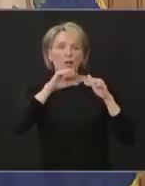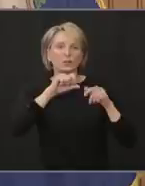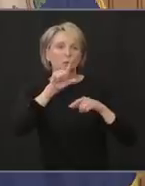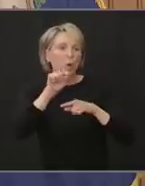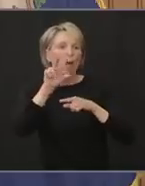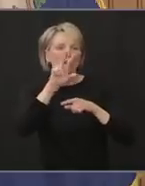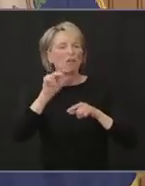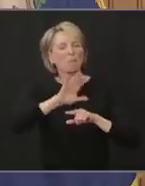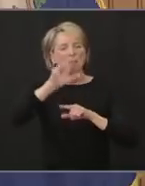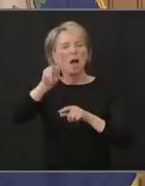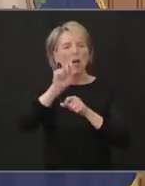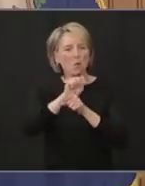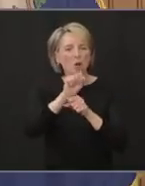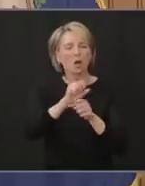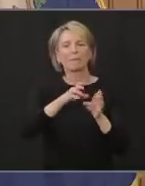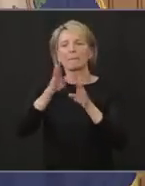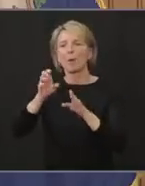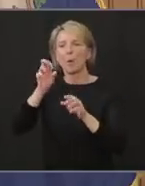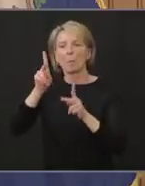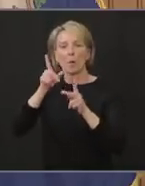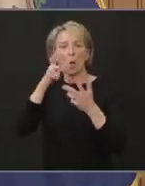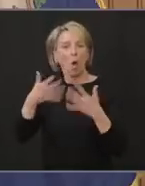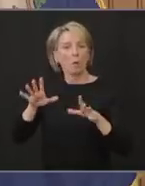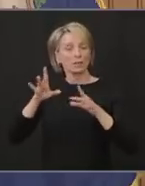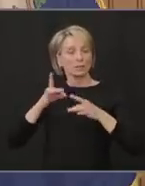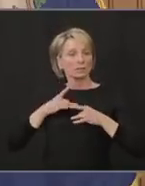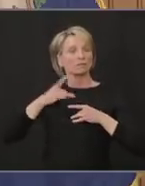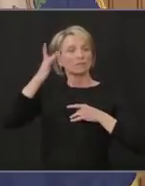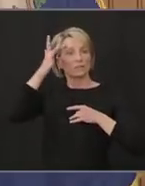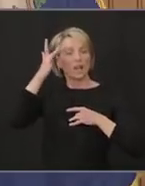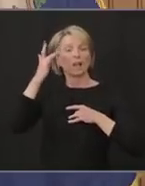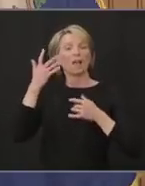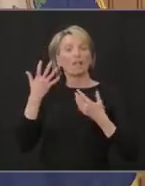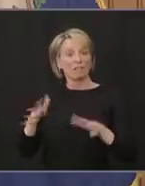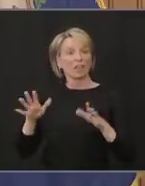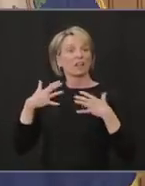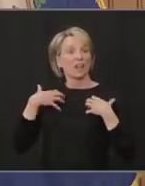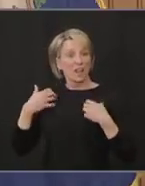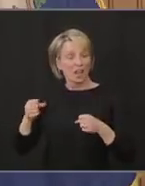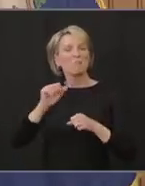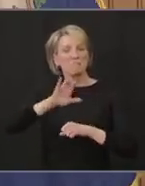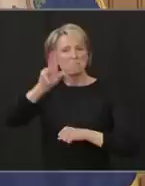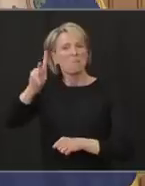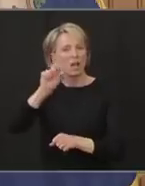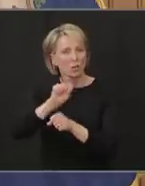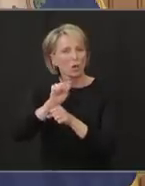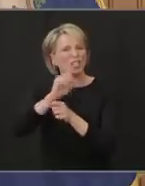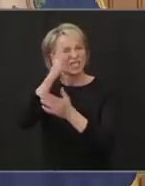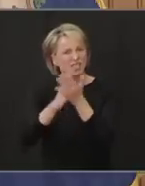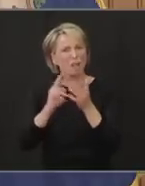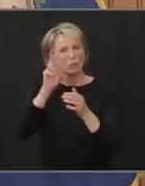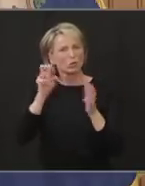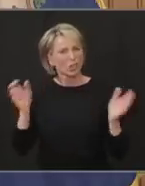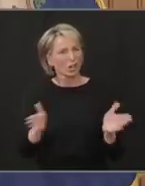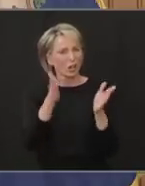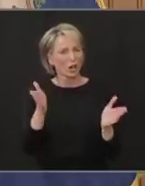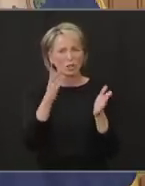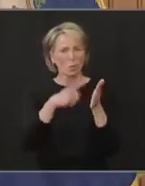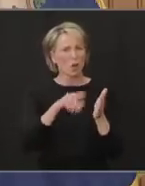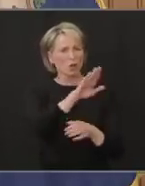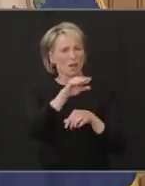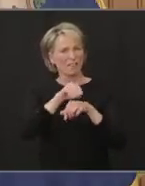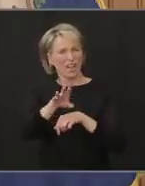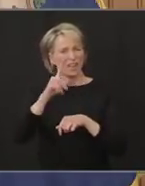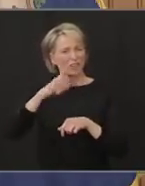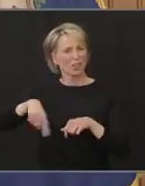have had the disease already and it's run its course can go back to work. And that Look, there's I'll no try evidence that. the